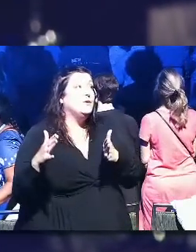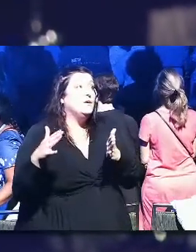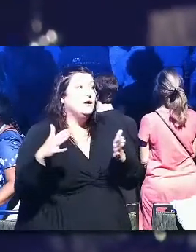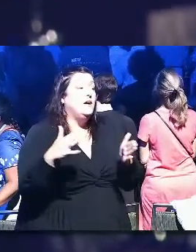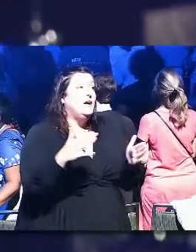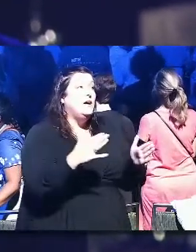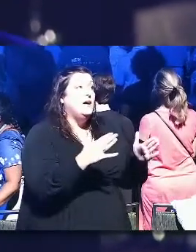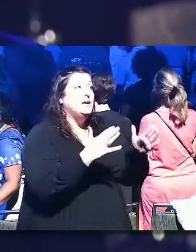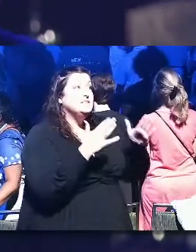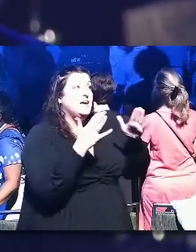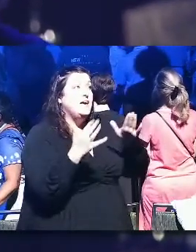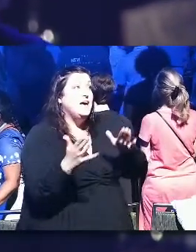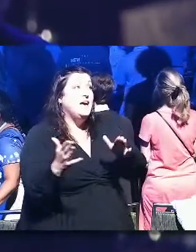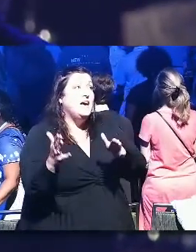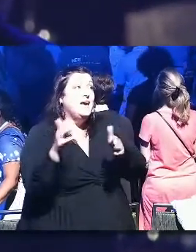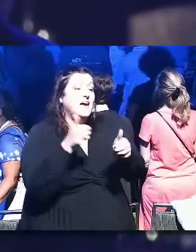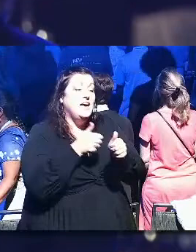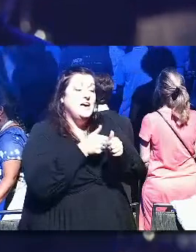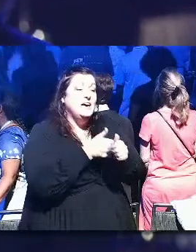river